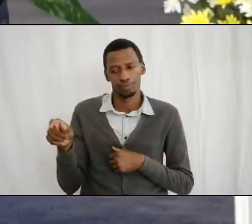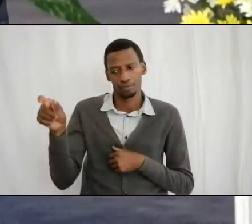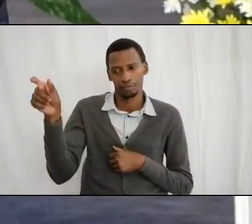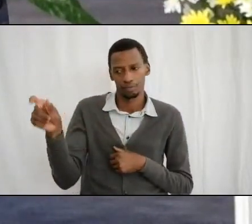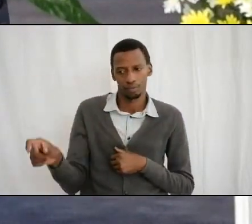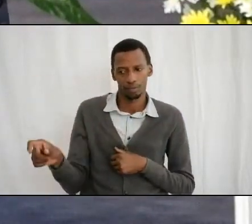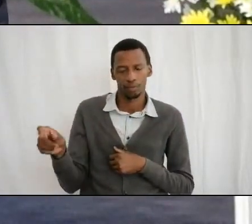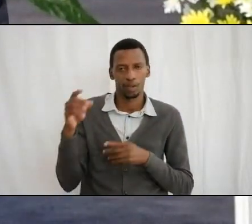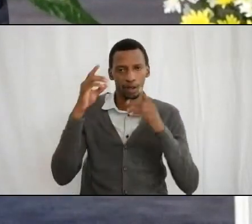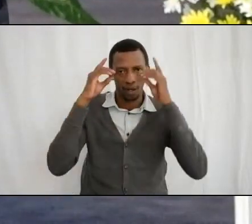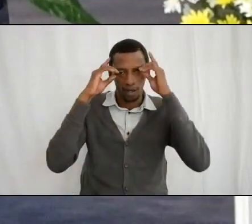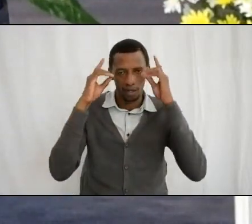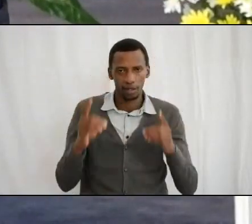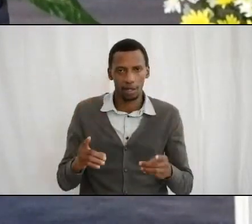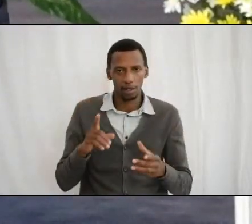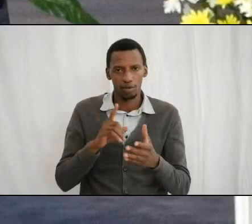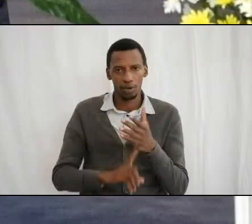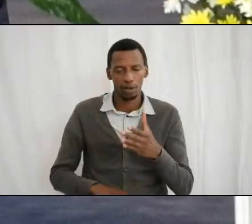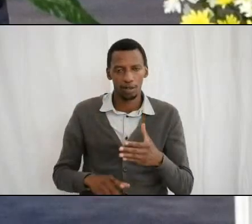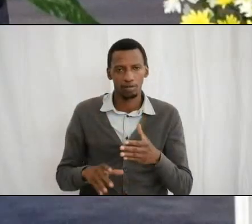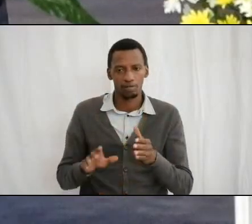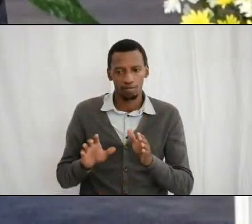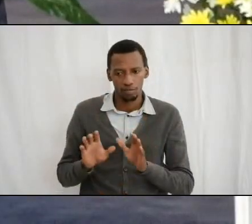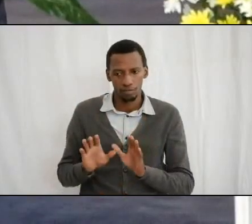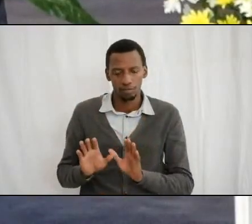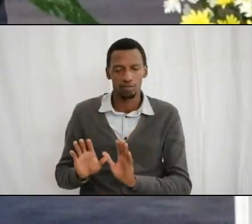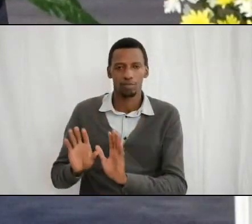to leave the